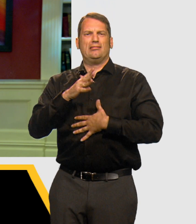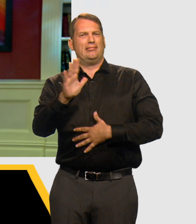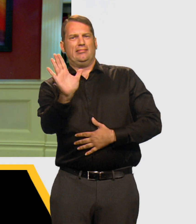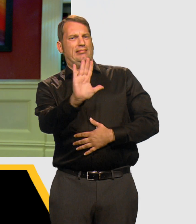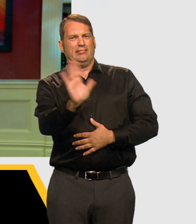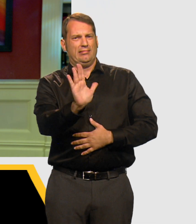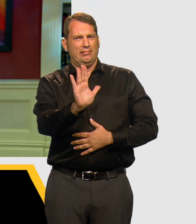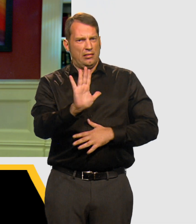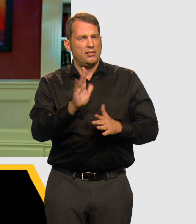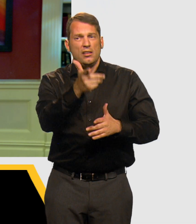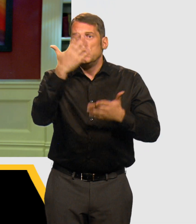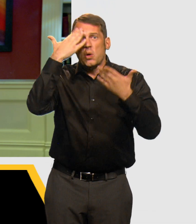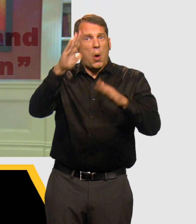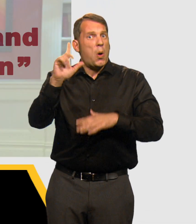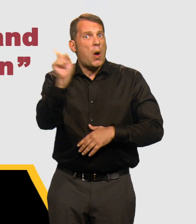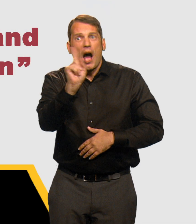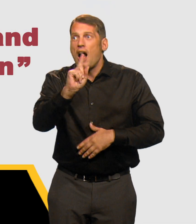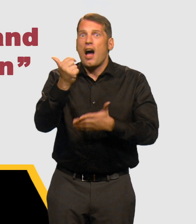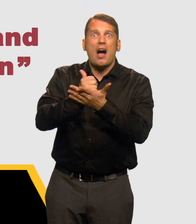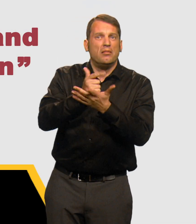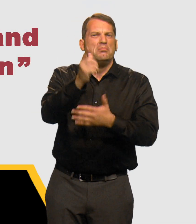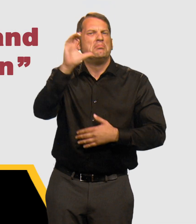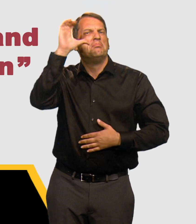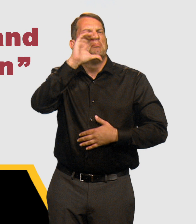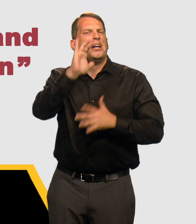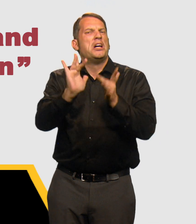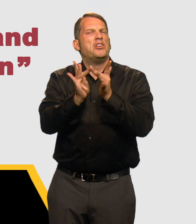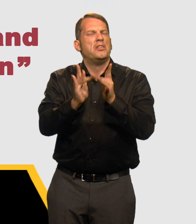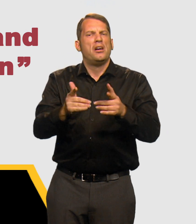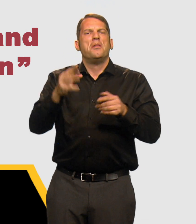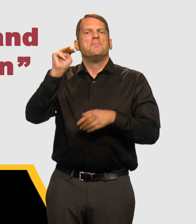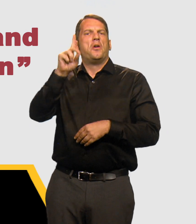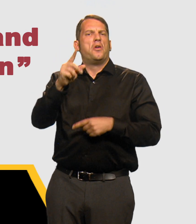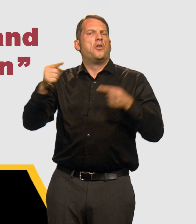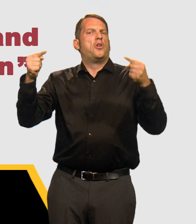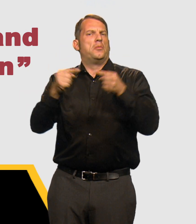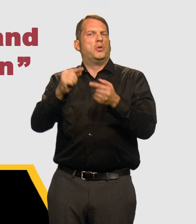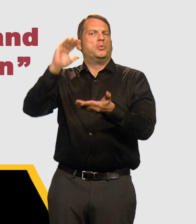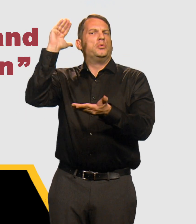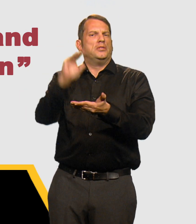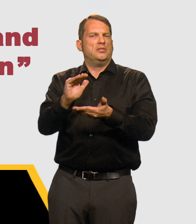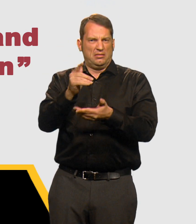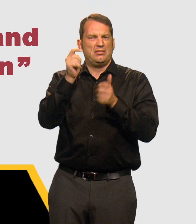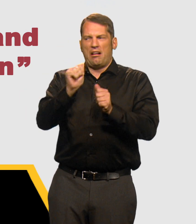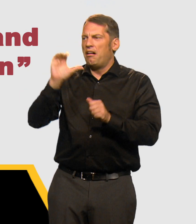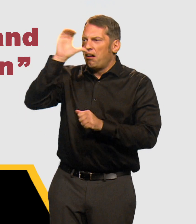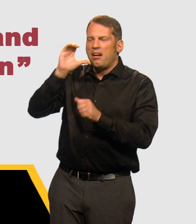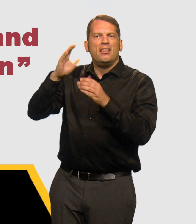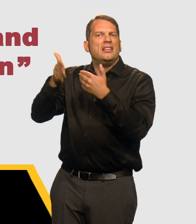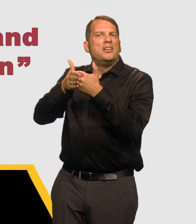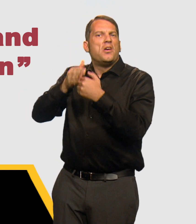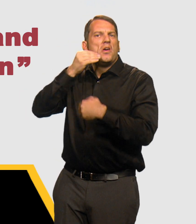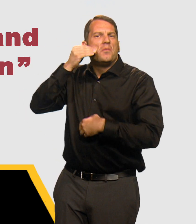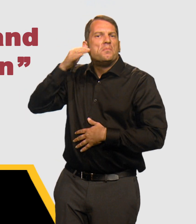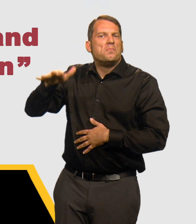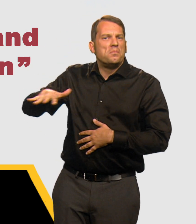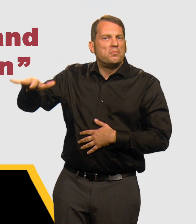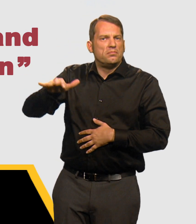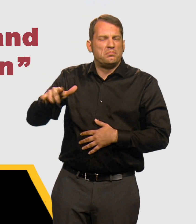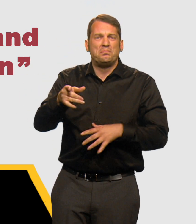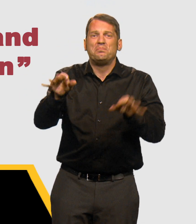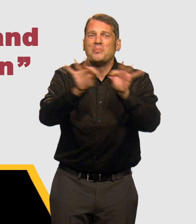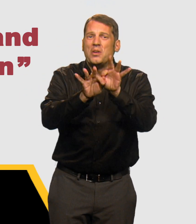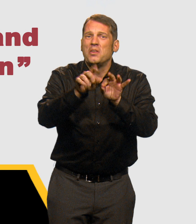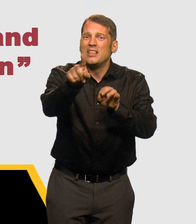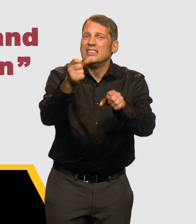be afraid to reach out for help. If you don't know where to find help, search Maryland Harm Reduction to find an